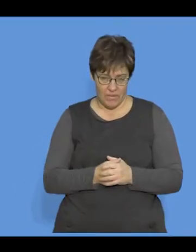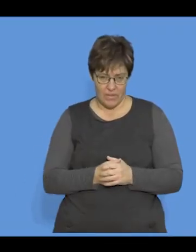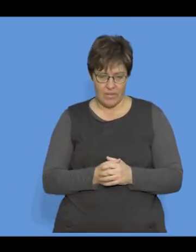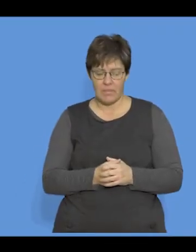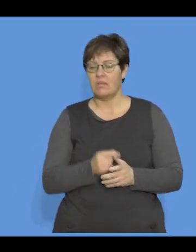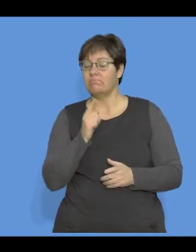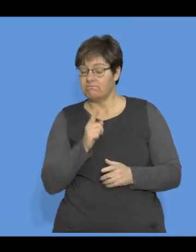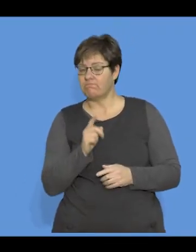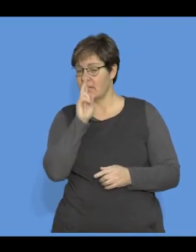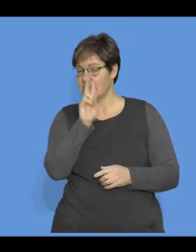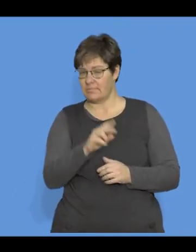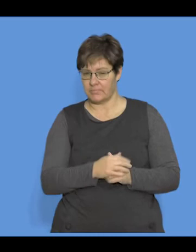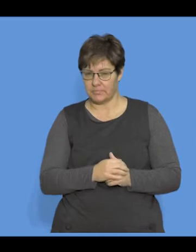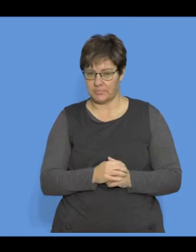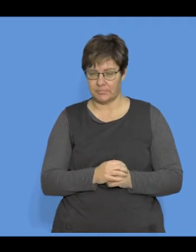going.